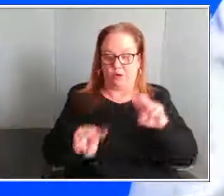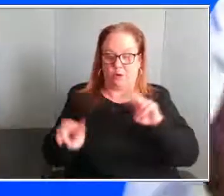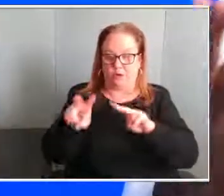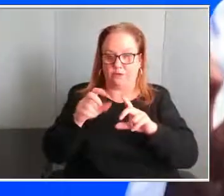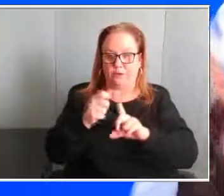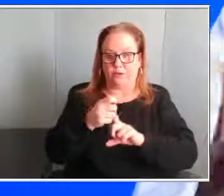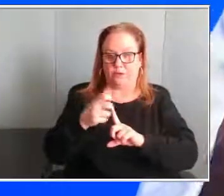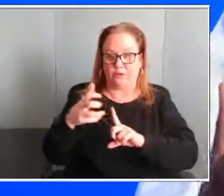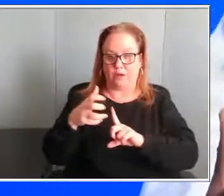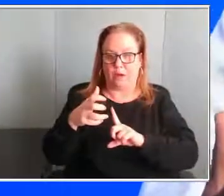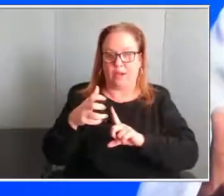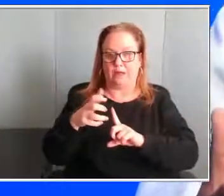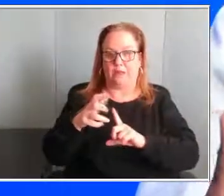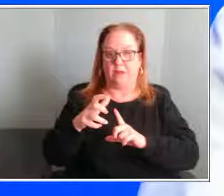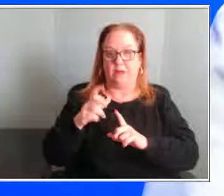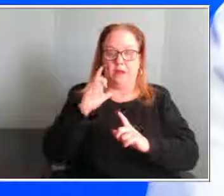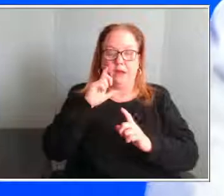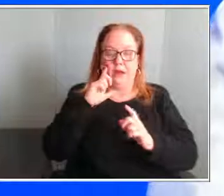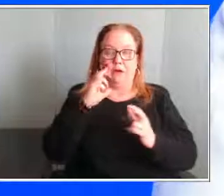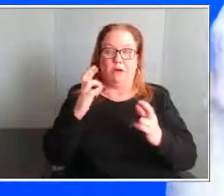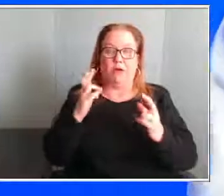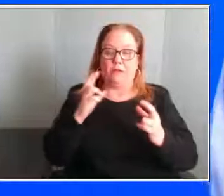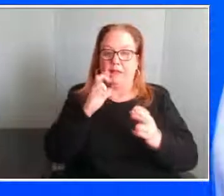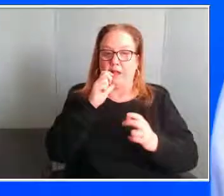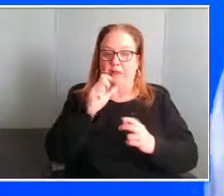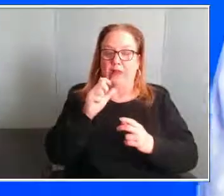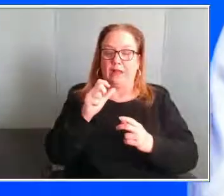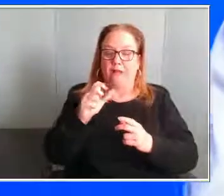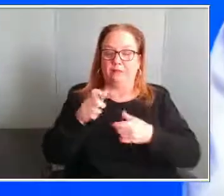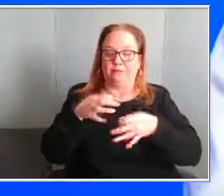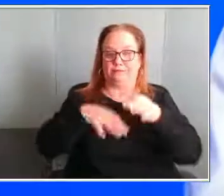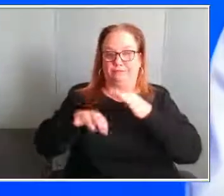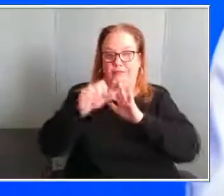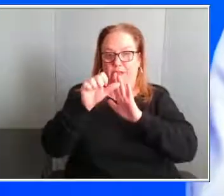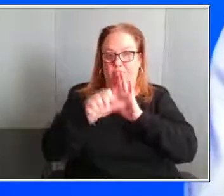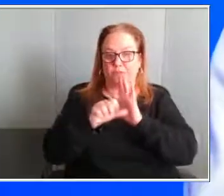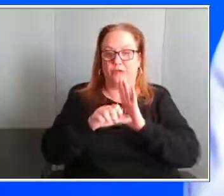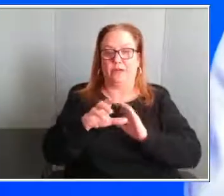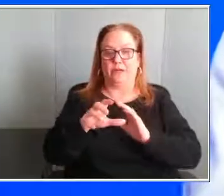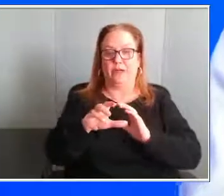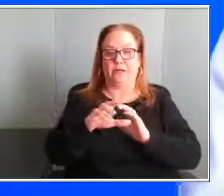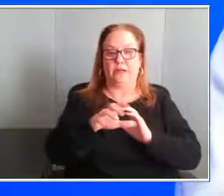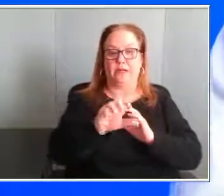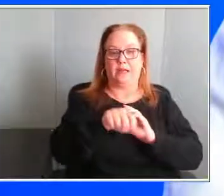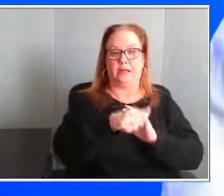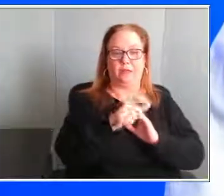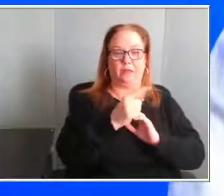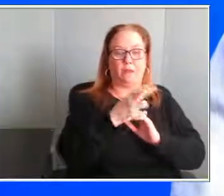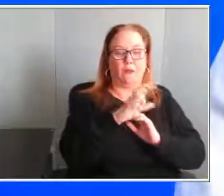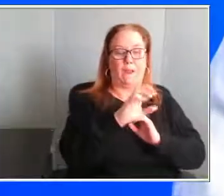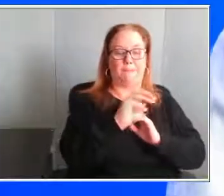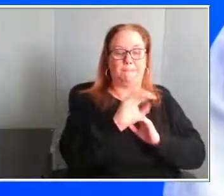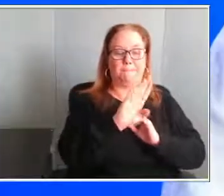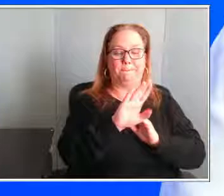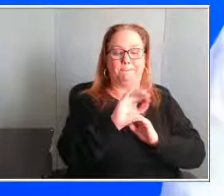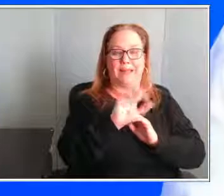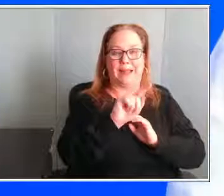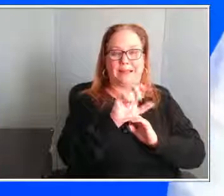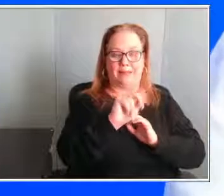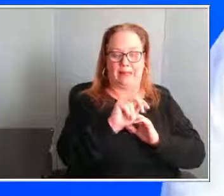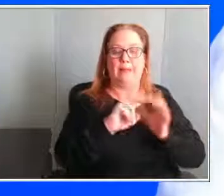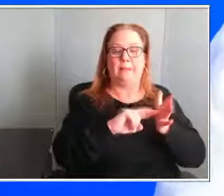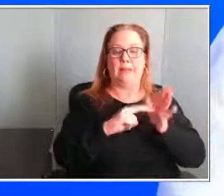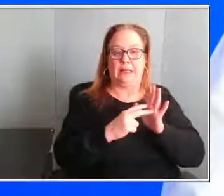hopefully they don't need a hemicraniectomy. And then the other arm was the endovascular thrombectomy arm, where we would take these catheters or